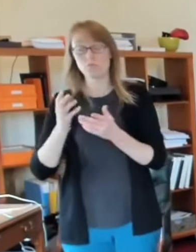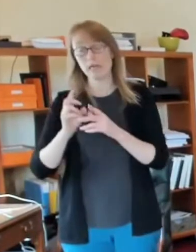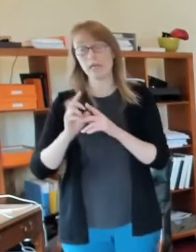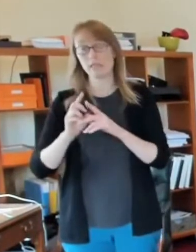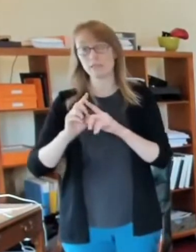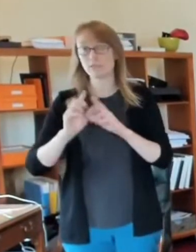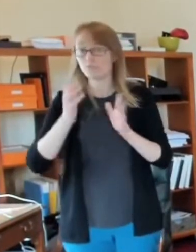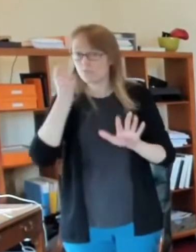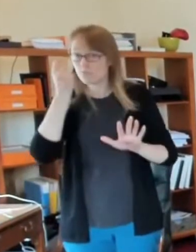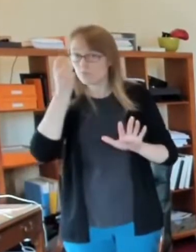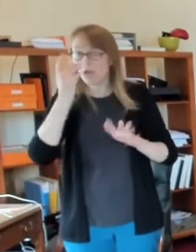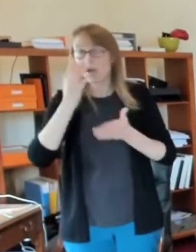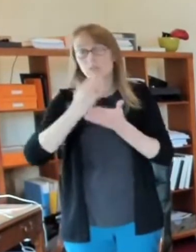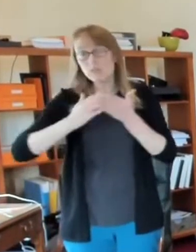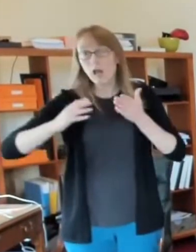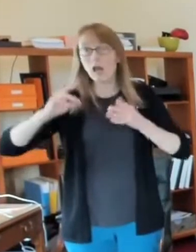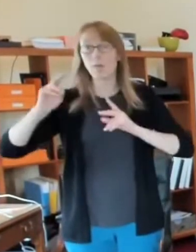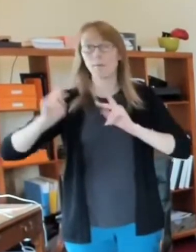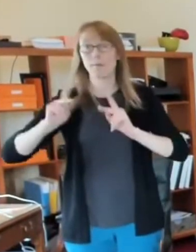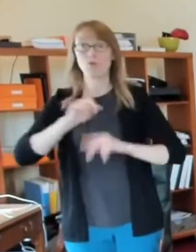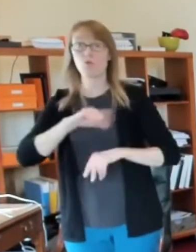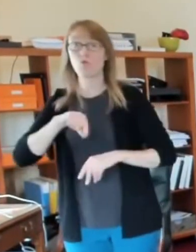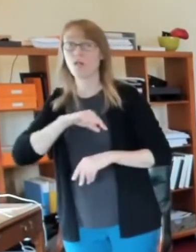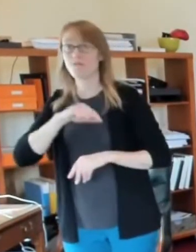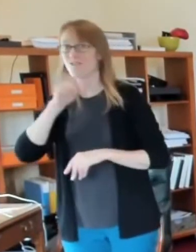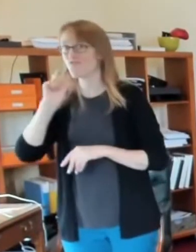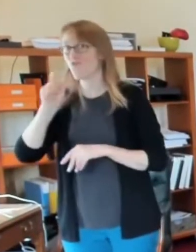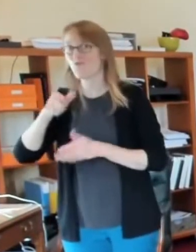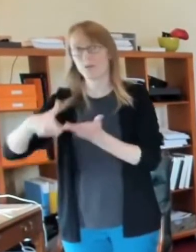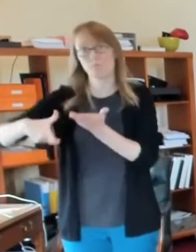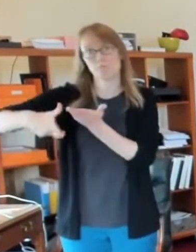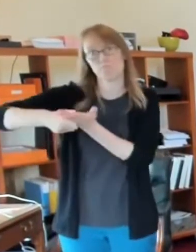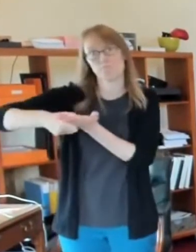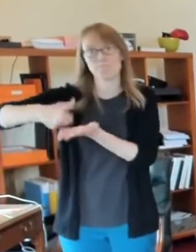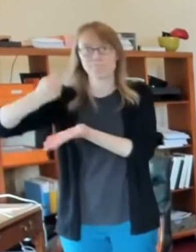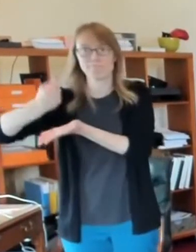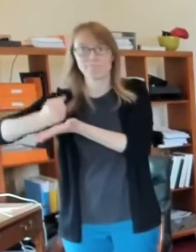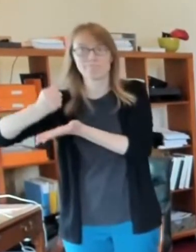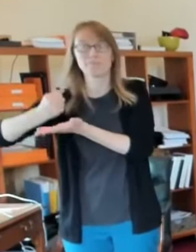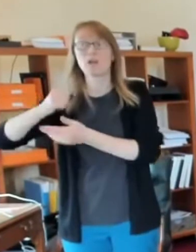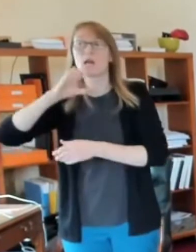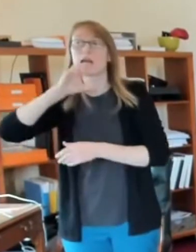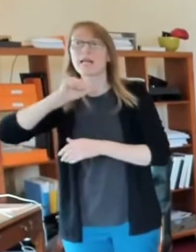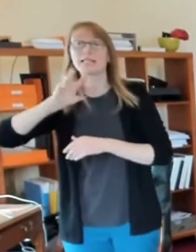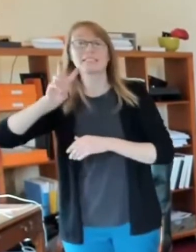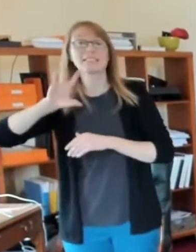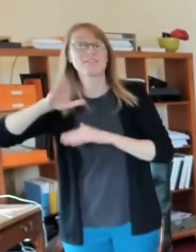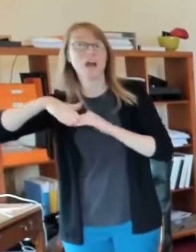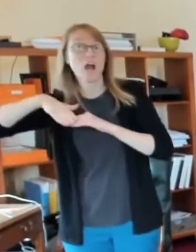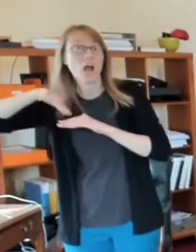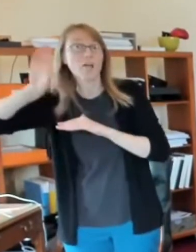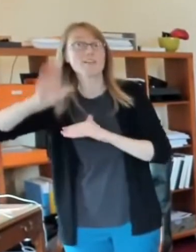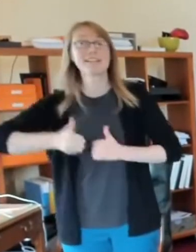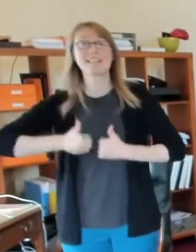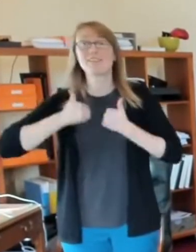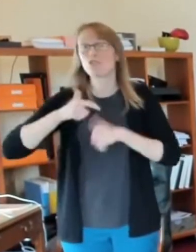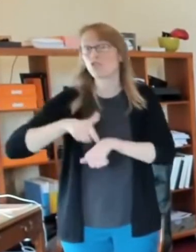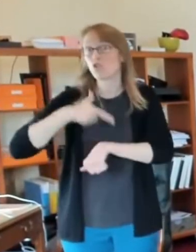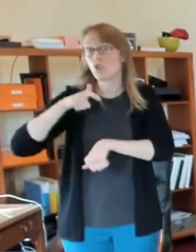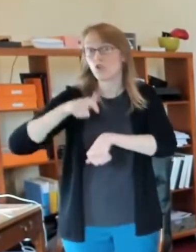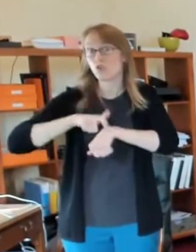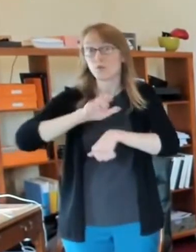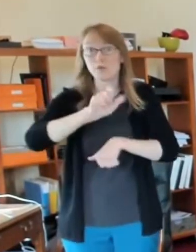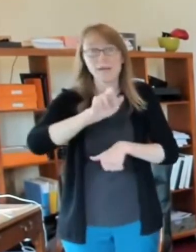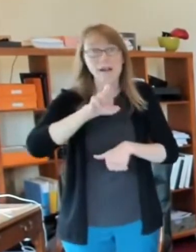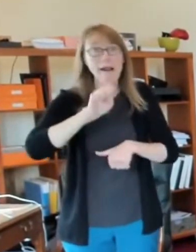and this is because of COVID. If you're over 65, if you've got an underlying health condition, if you live in a long-term care facility, if